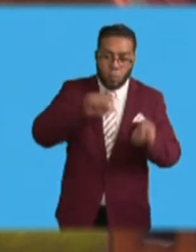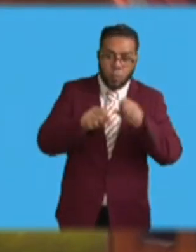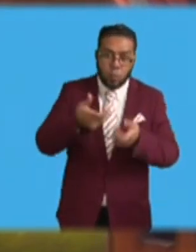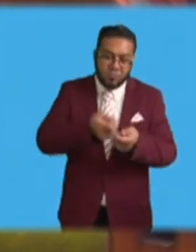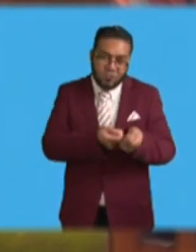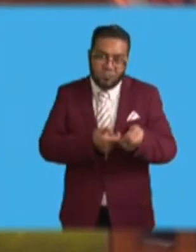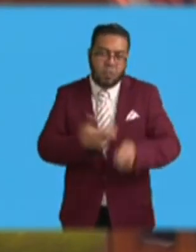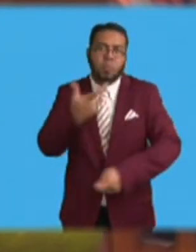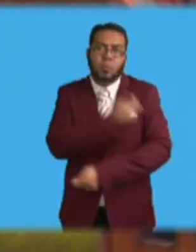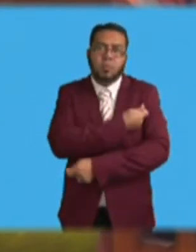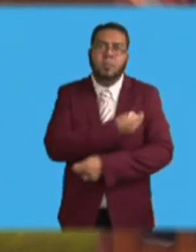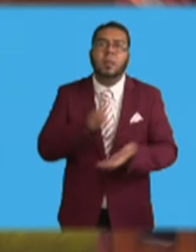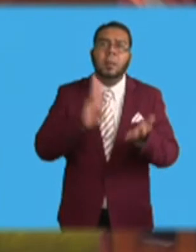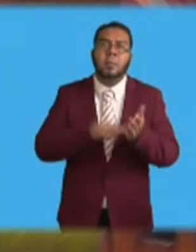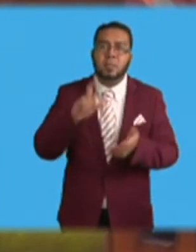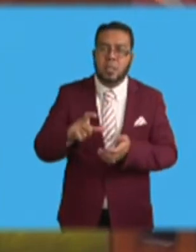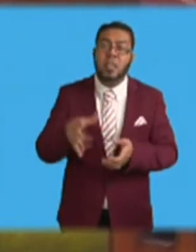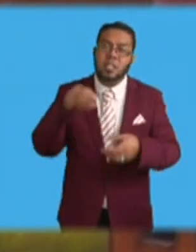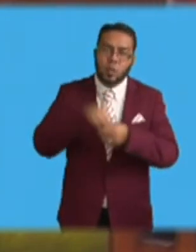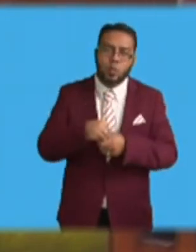different strains of MenC. This includes